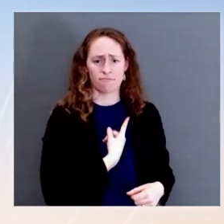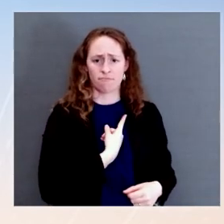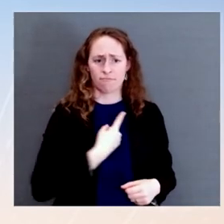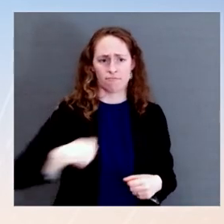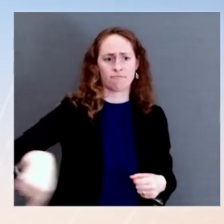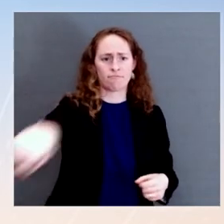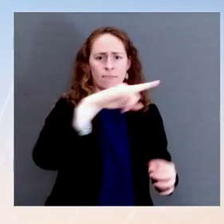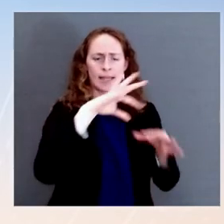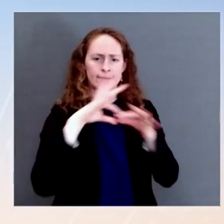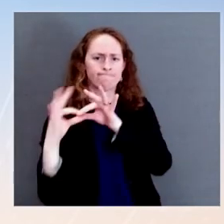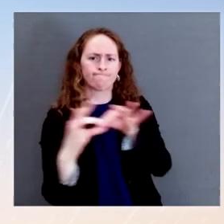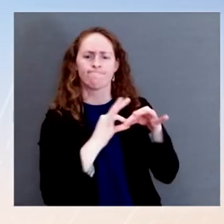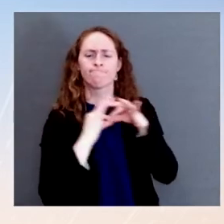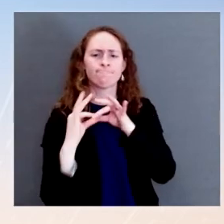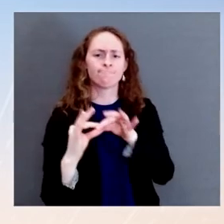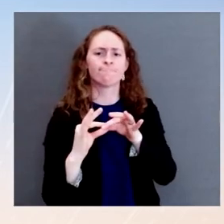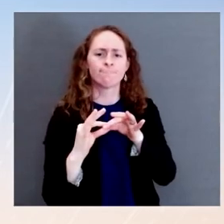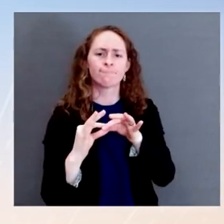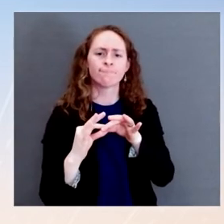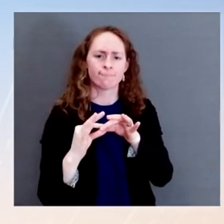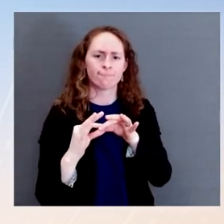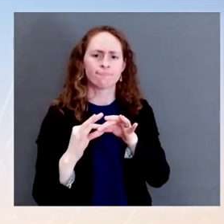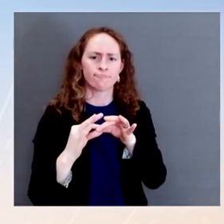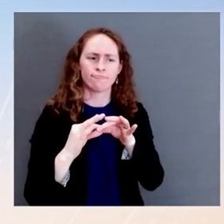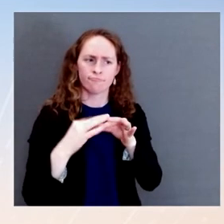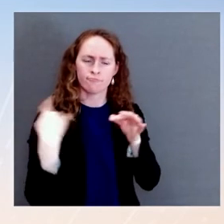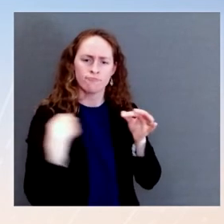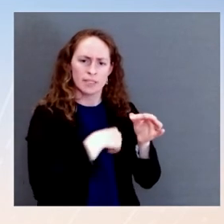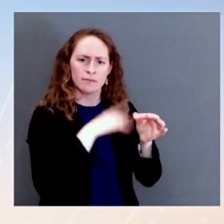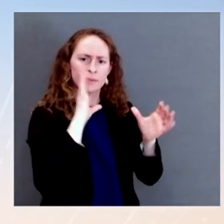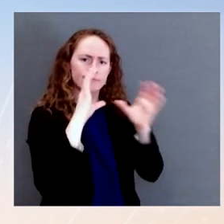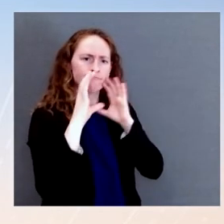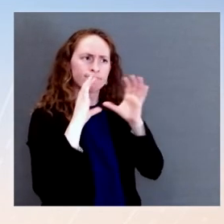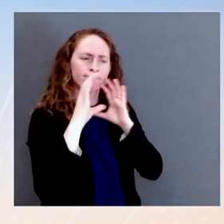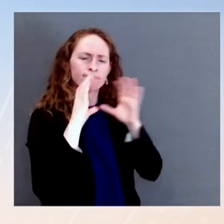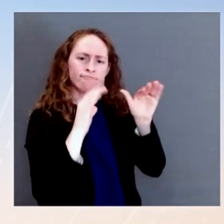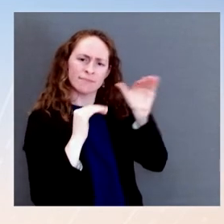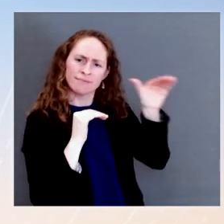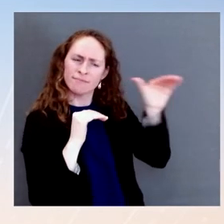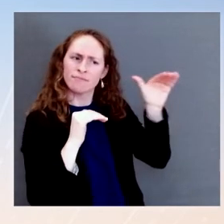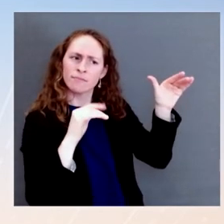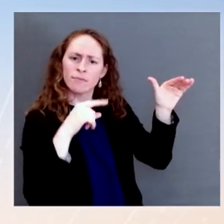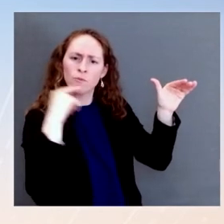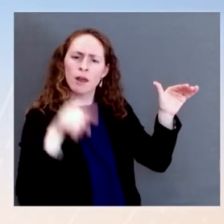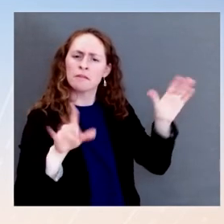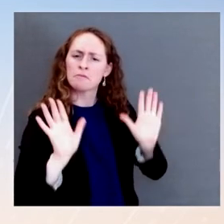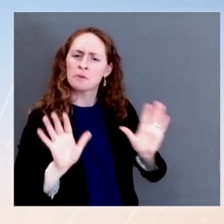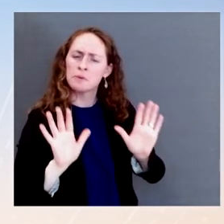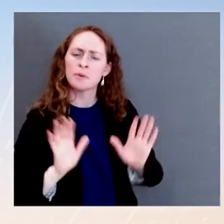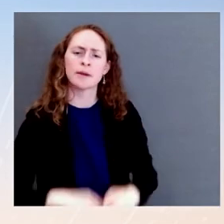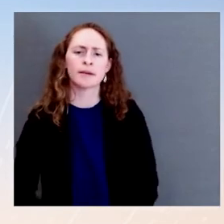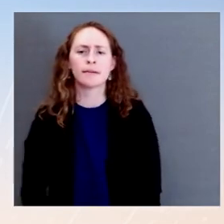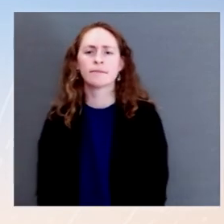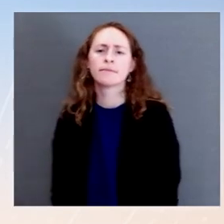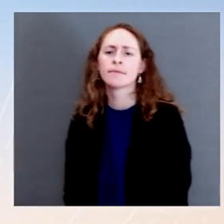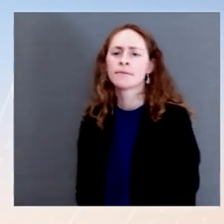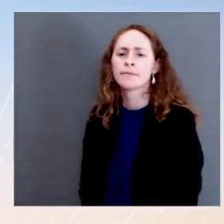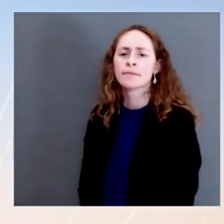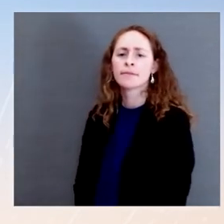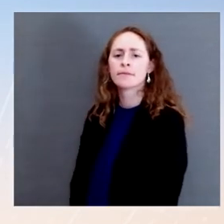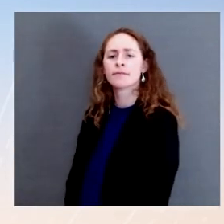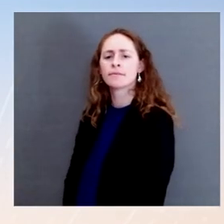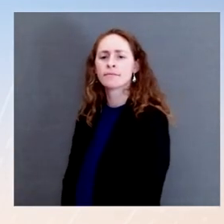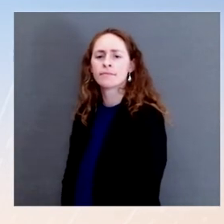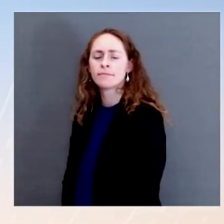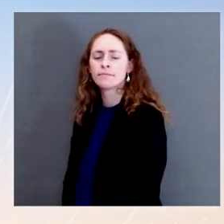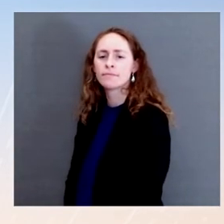clear that his deadline of Christmas to finish Build Back Better still stands at this point in time. Seems like there's still a lot of work to do. Is that a deadline you guys